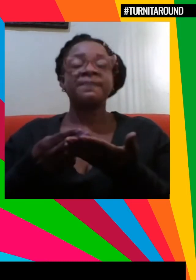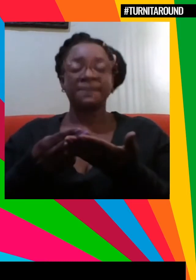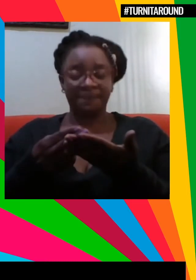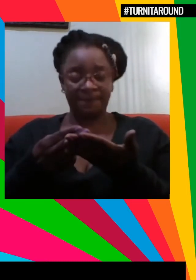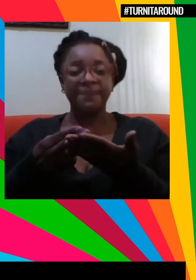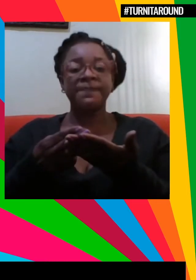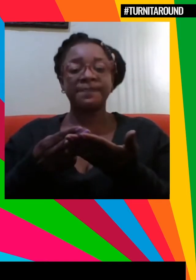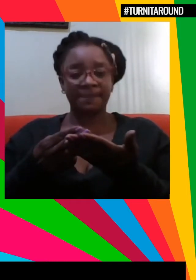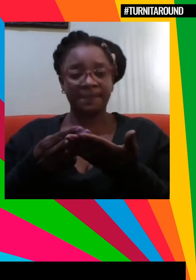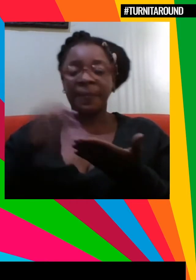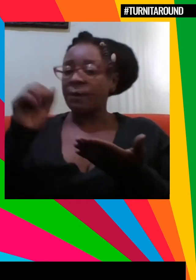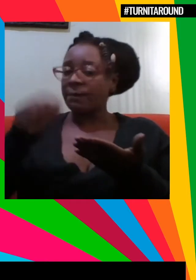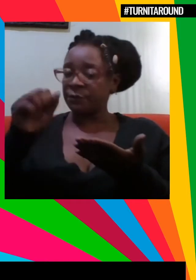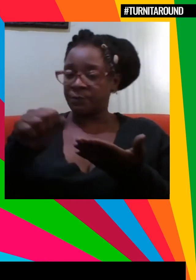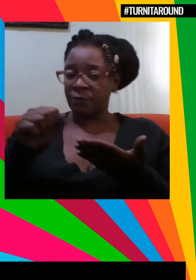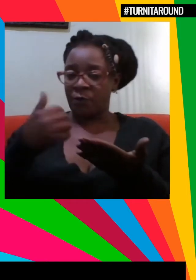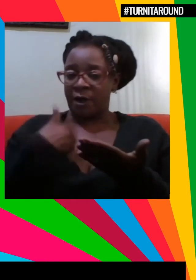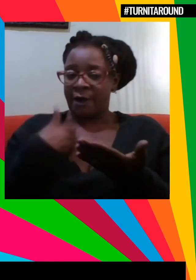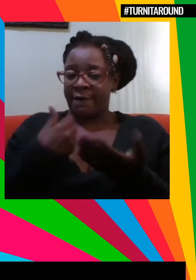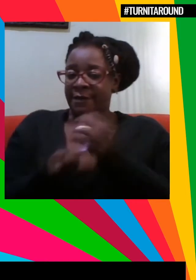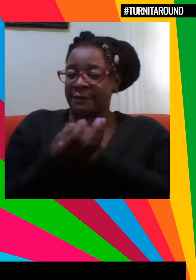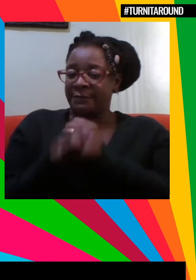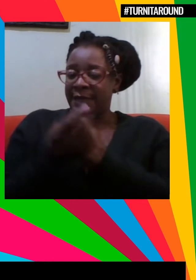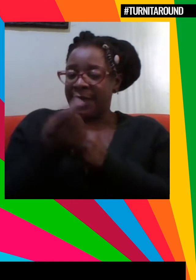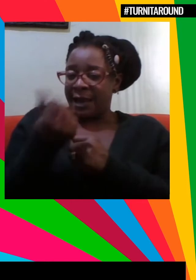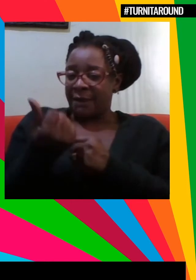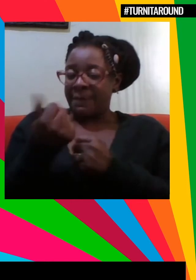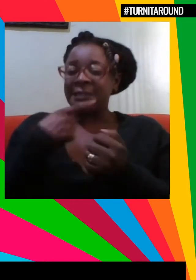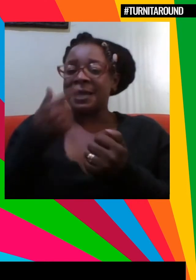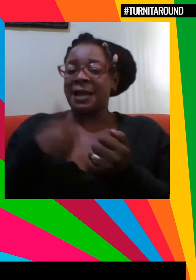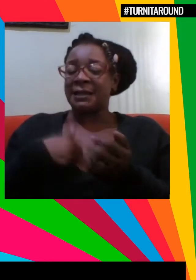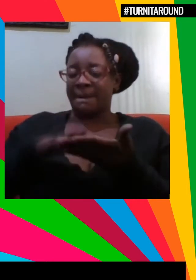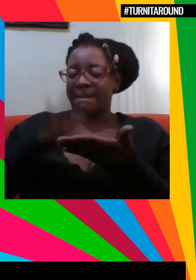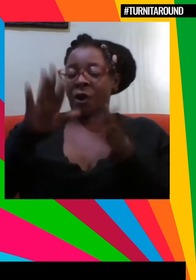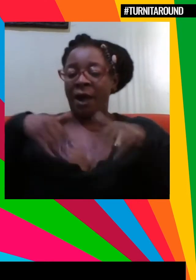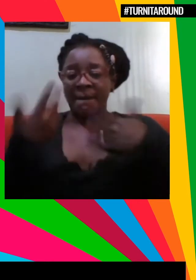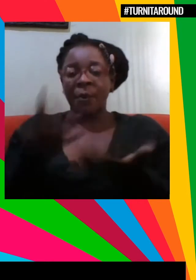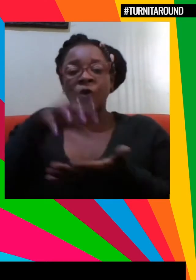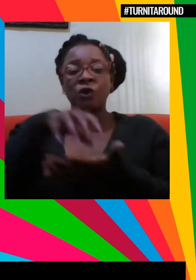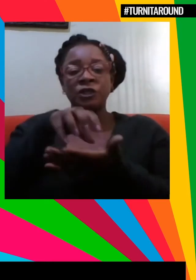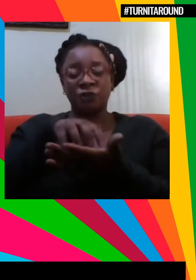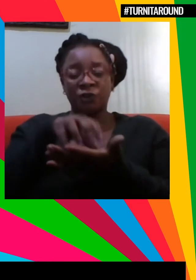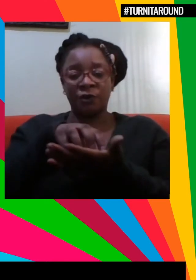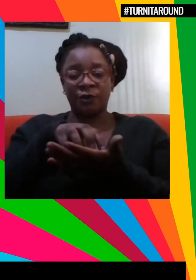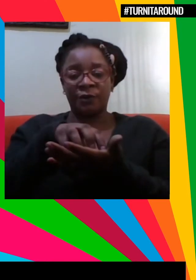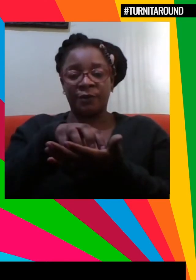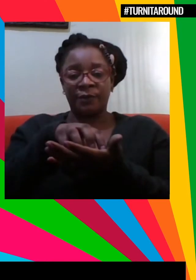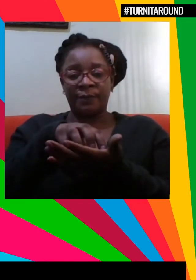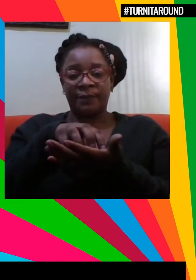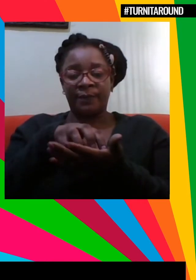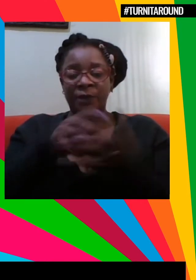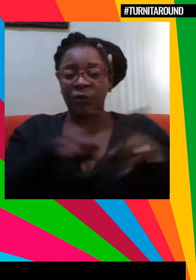Can you help set the stage a little bit to tell us more about what the conditions are in Haiti and